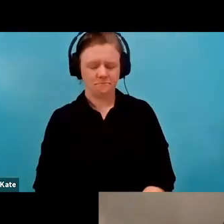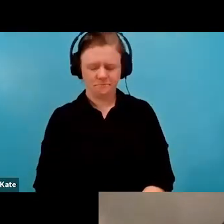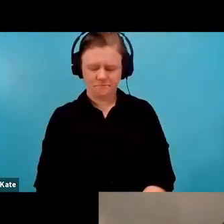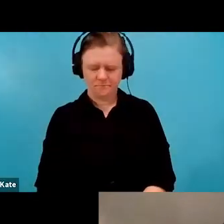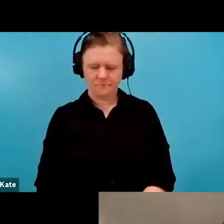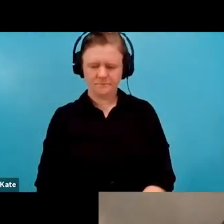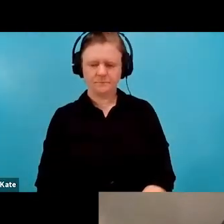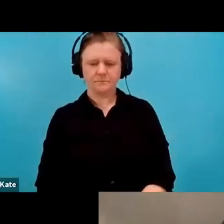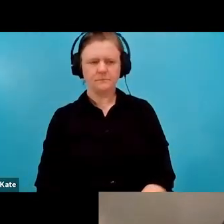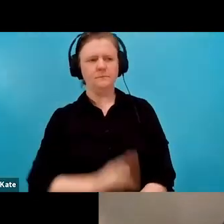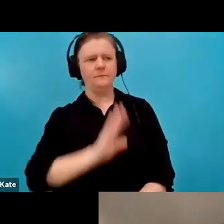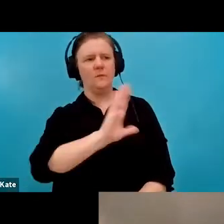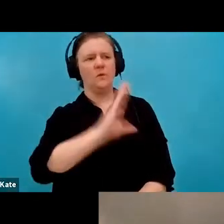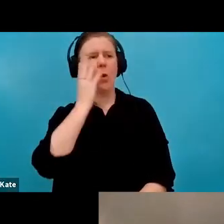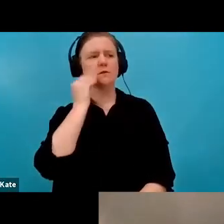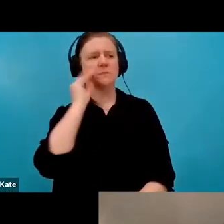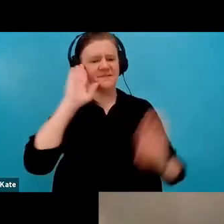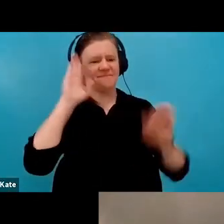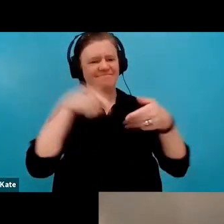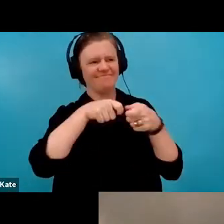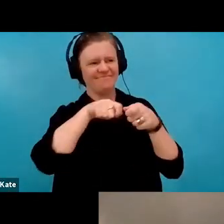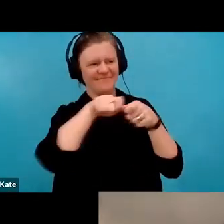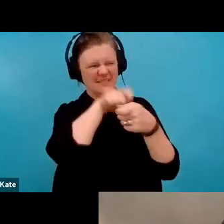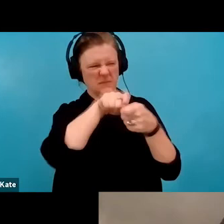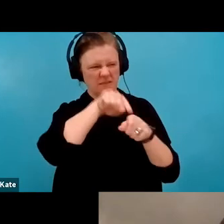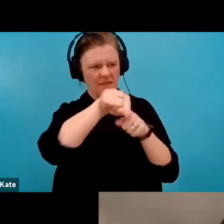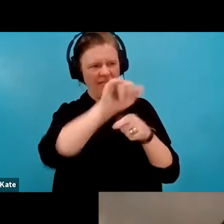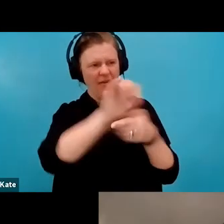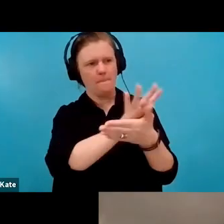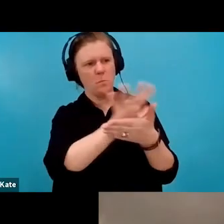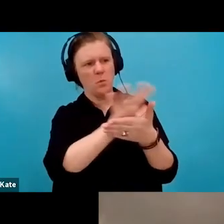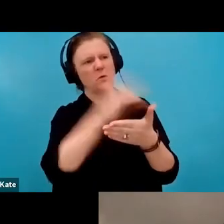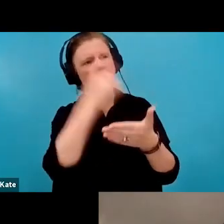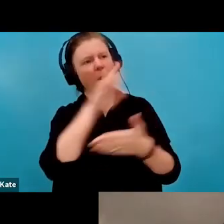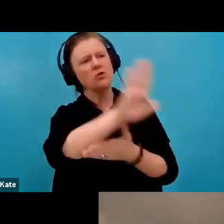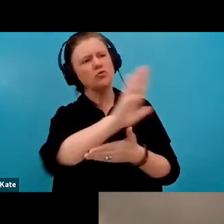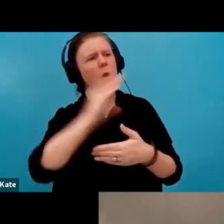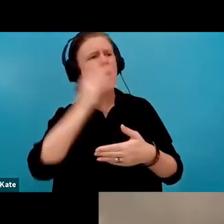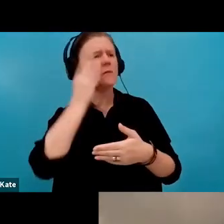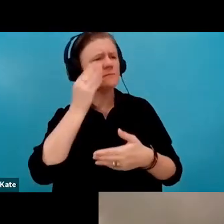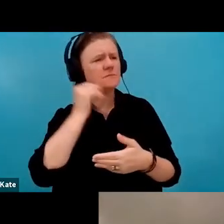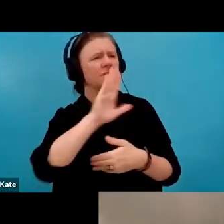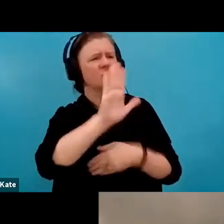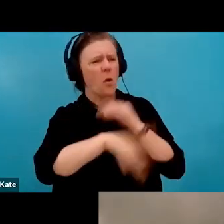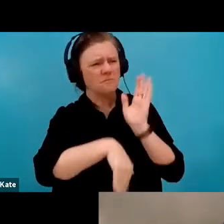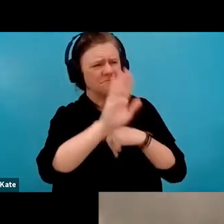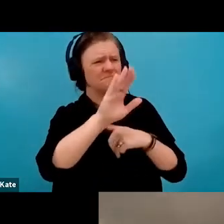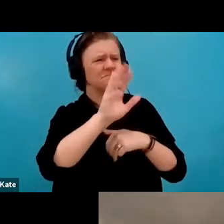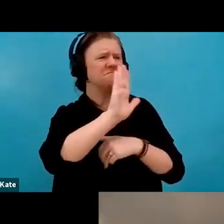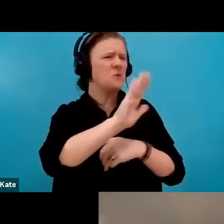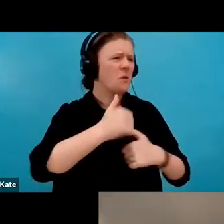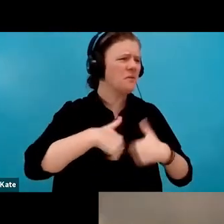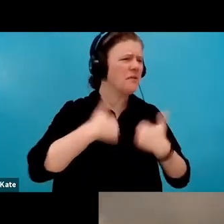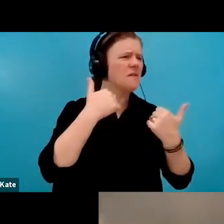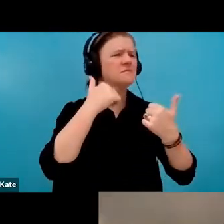your experience about making the film Access, give us a bit of your background on your work, and then maybe tell us